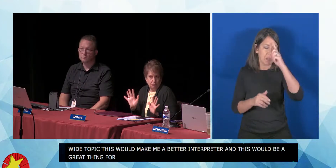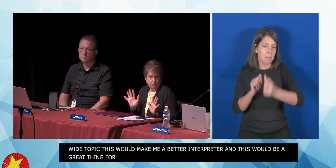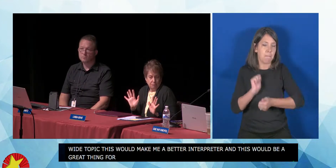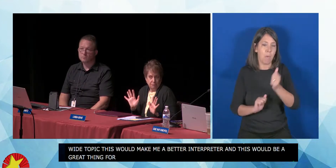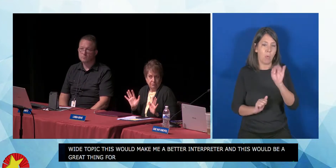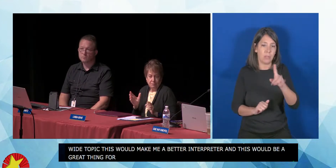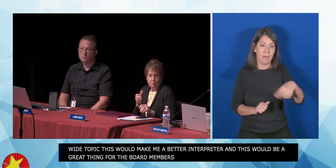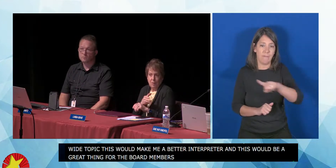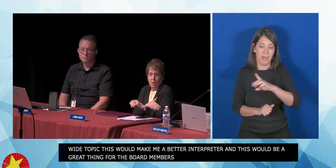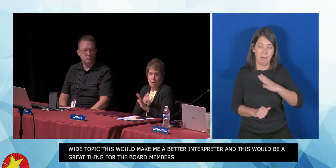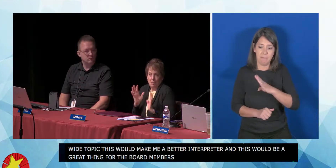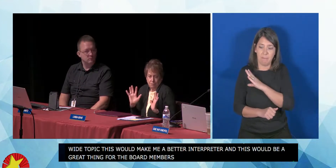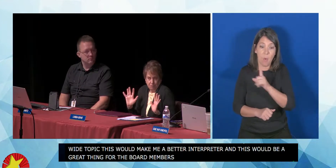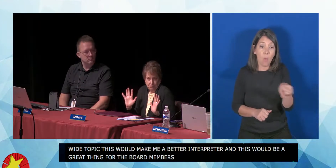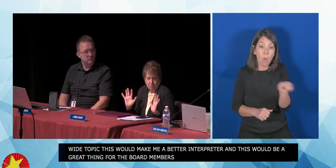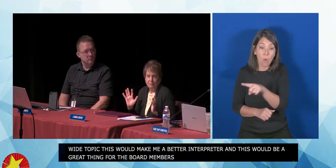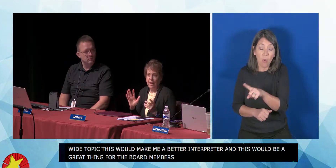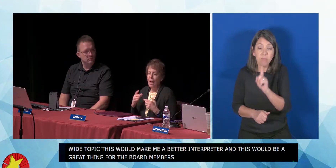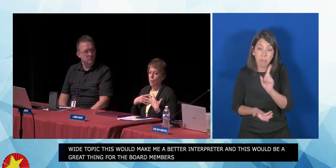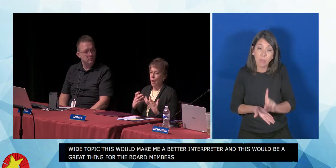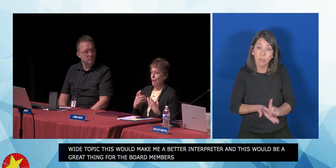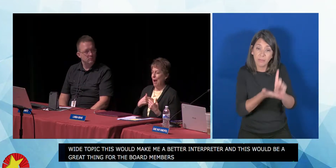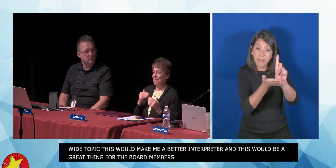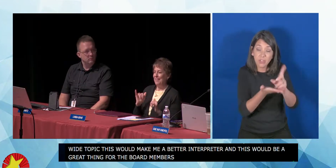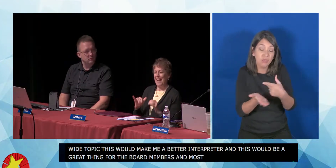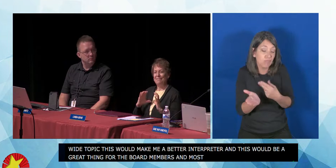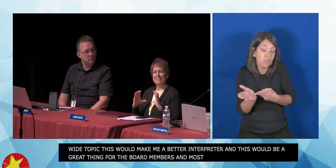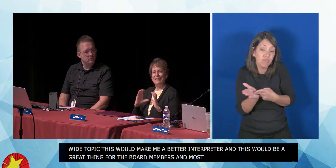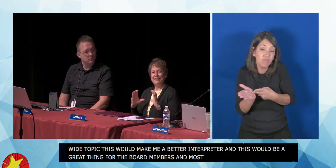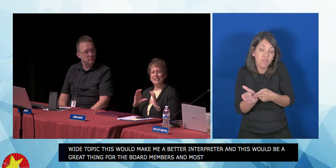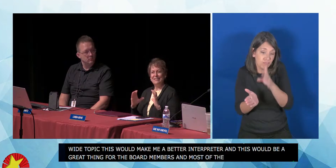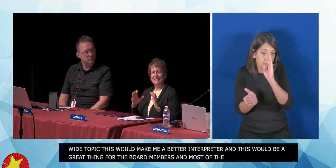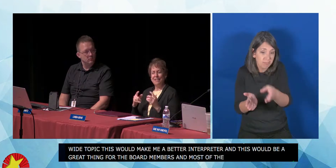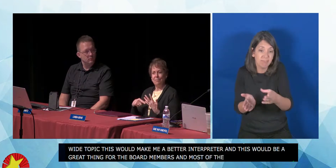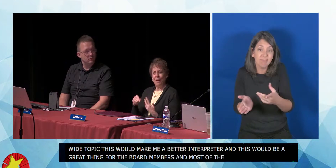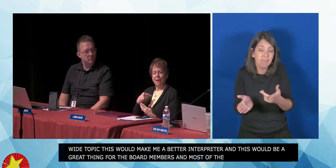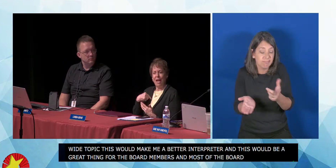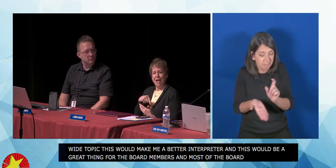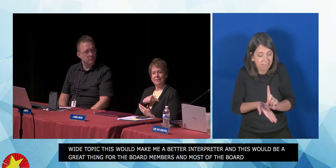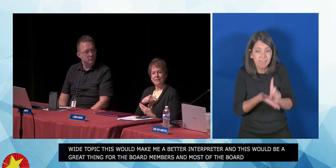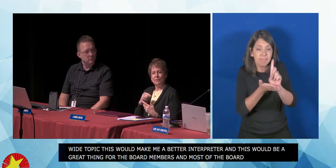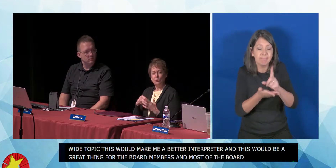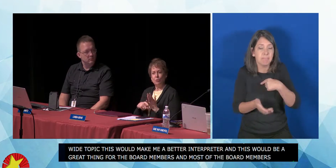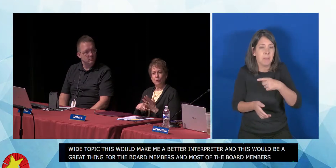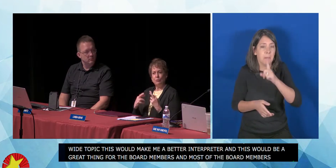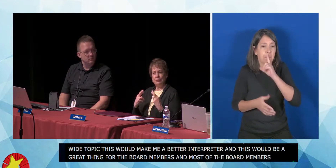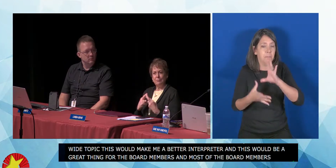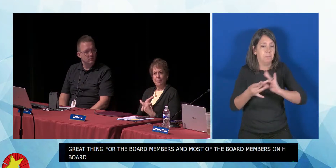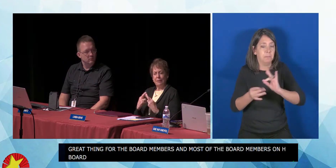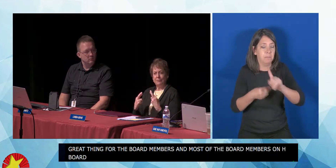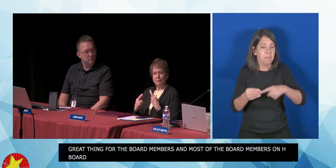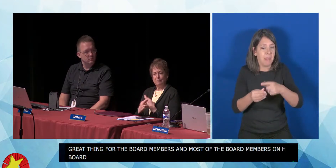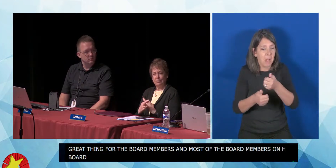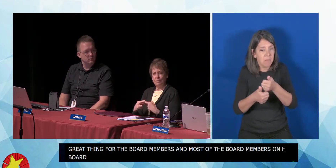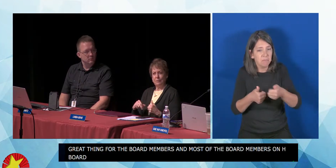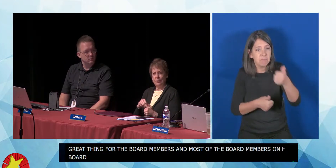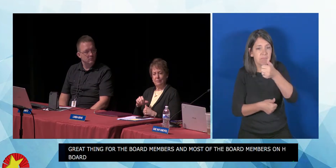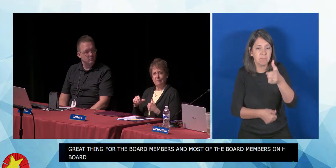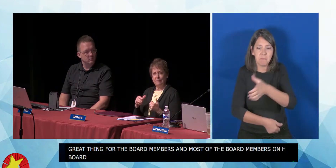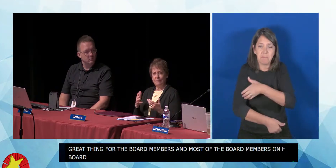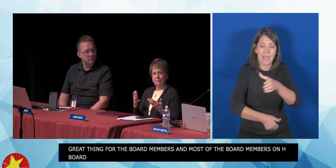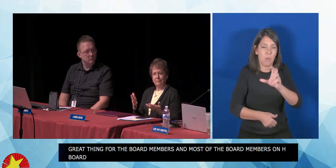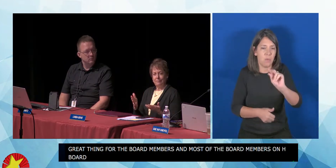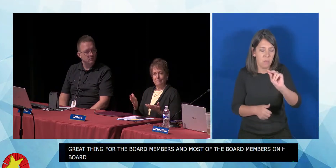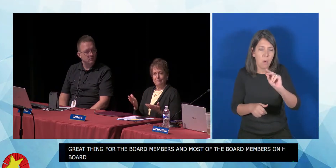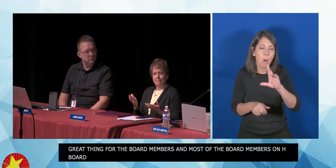privileged, if we're being honest. And I won't speak to power and other things, but I do think that it's important that we are